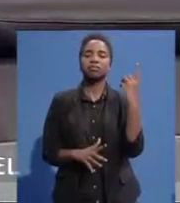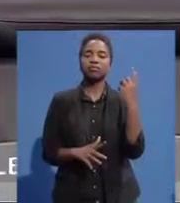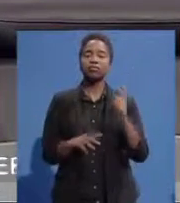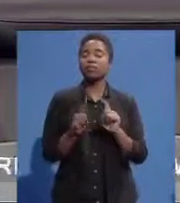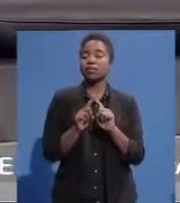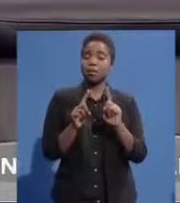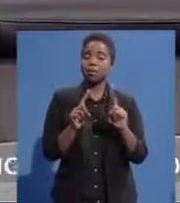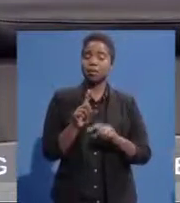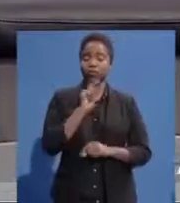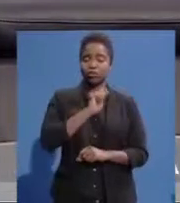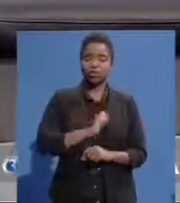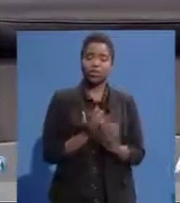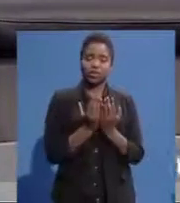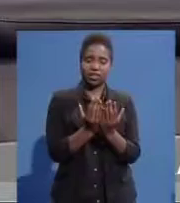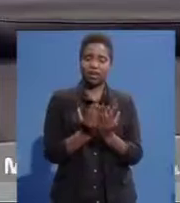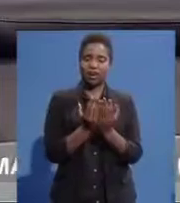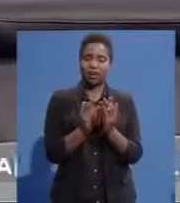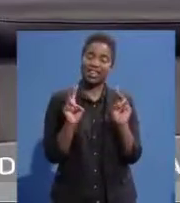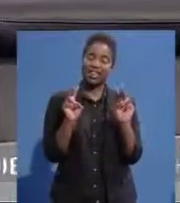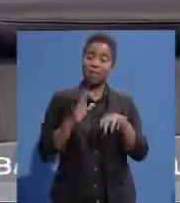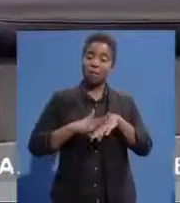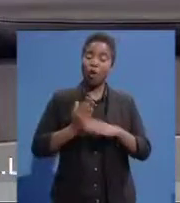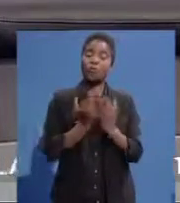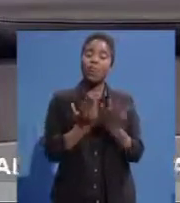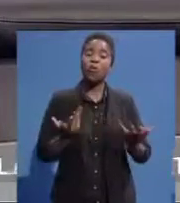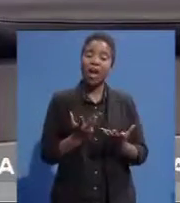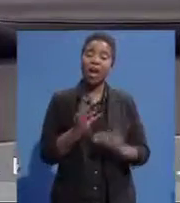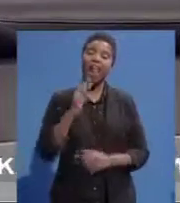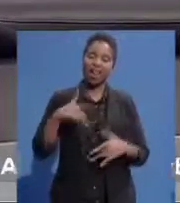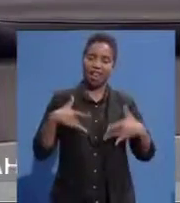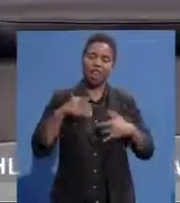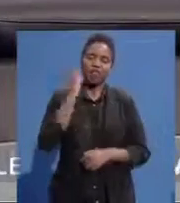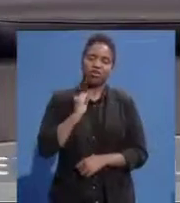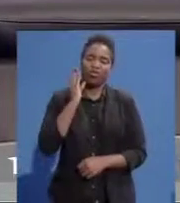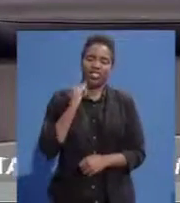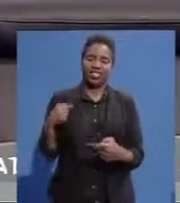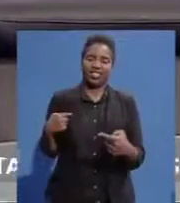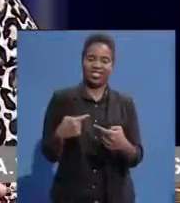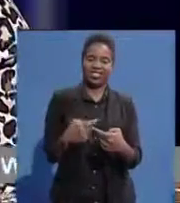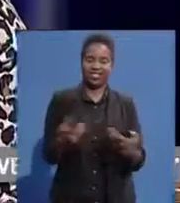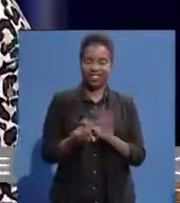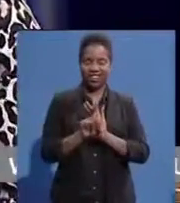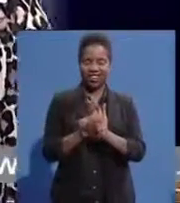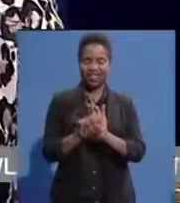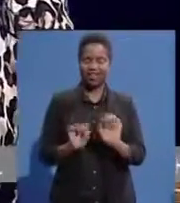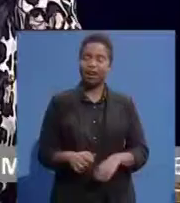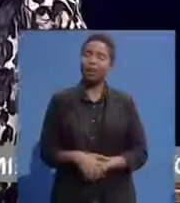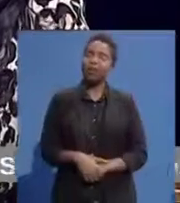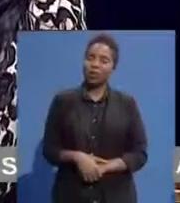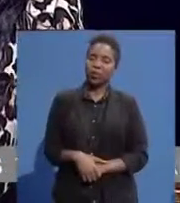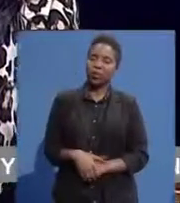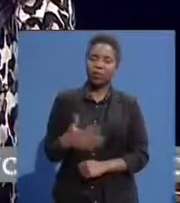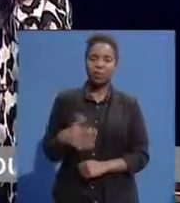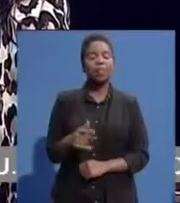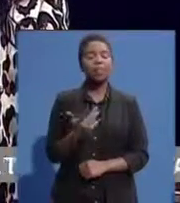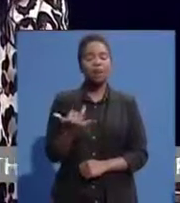really did study in the University of Life, I believe. Leading That's from where the his front. main lessons came from. Absolutely. Absolutely. So soon after